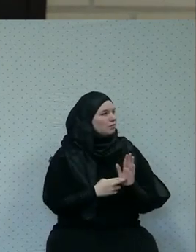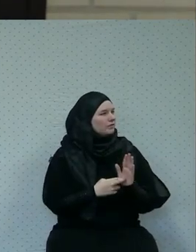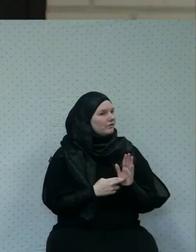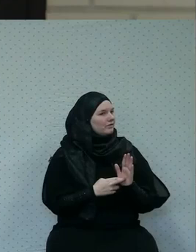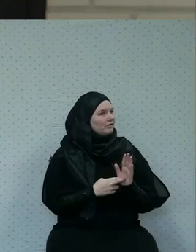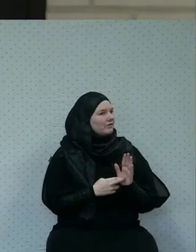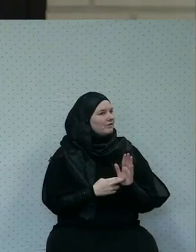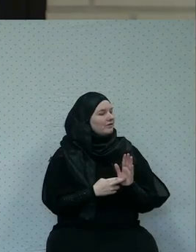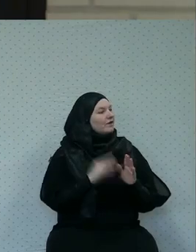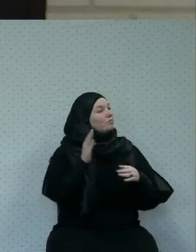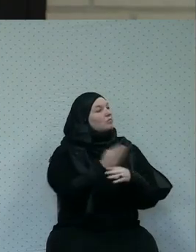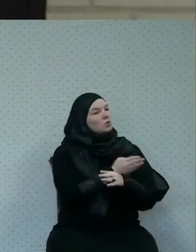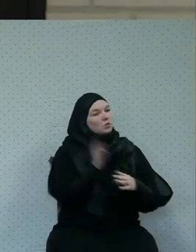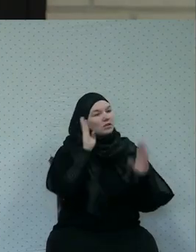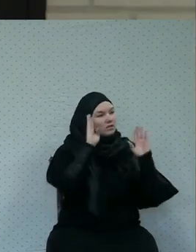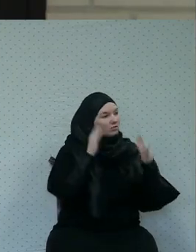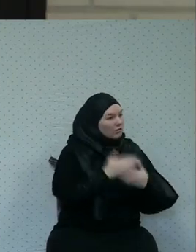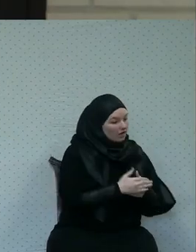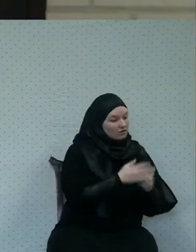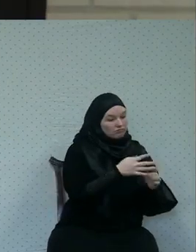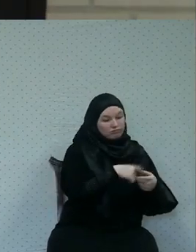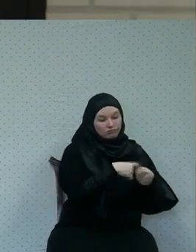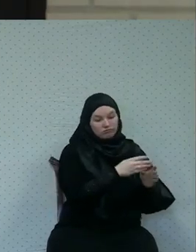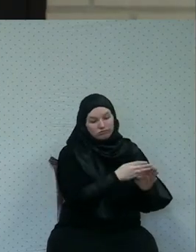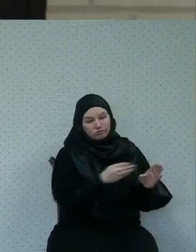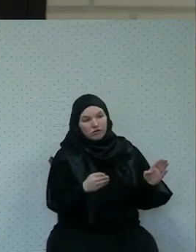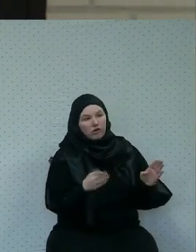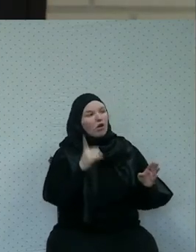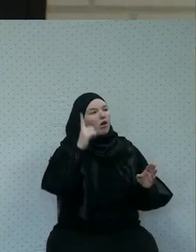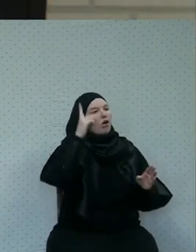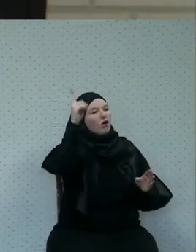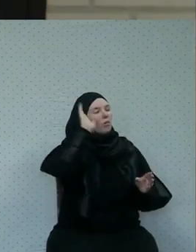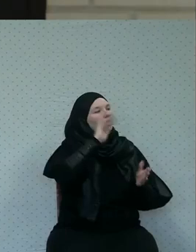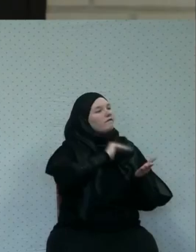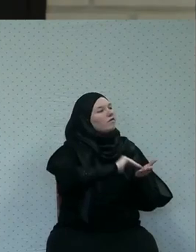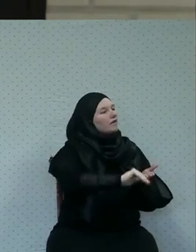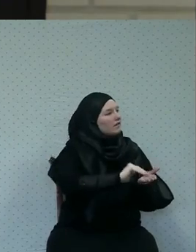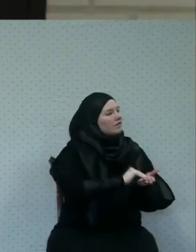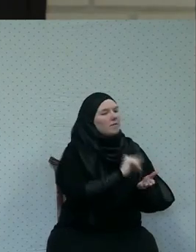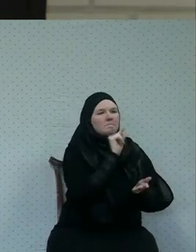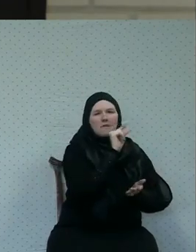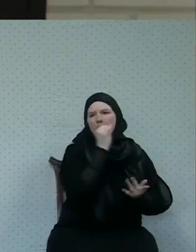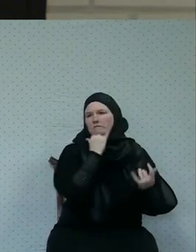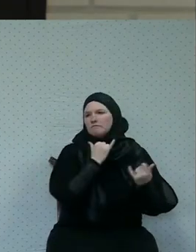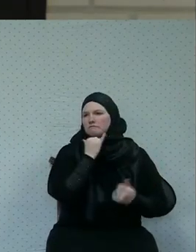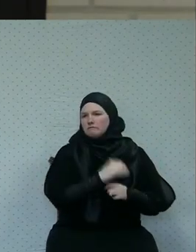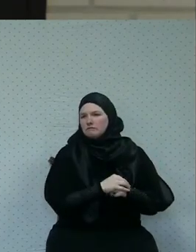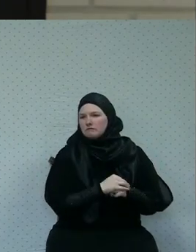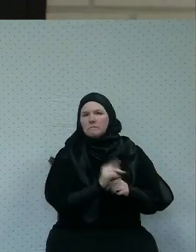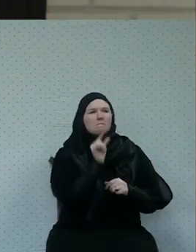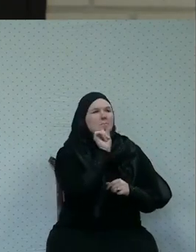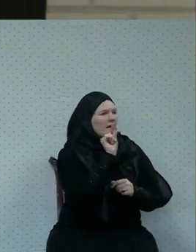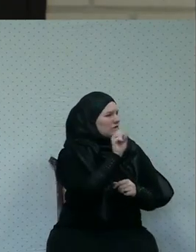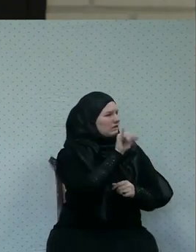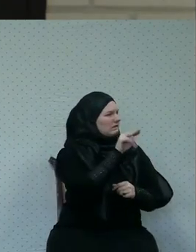that between the prayers, Allah will forgive minor infractions, minor